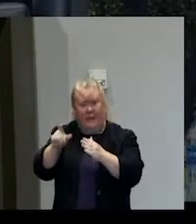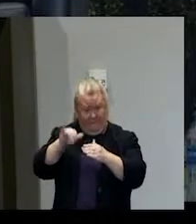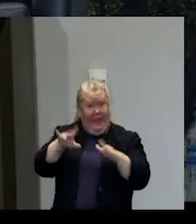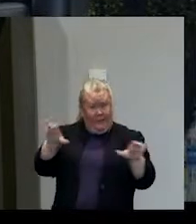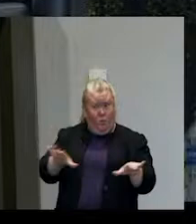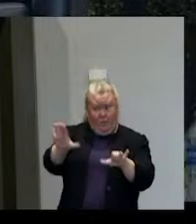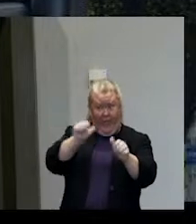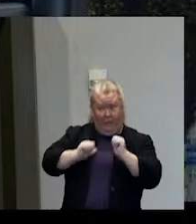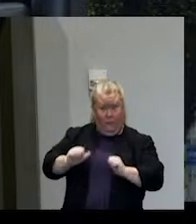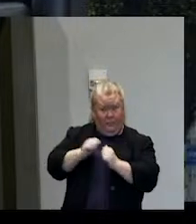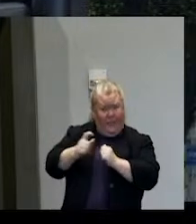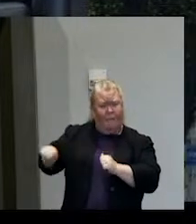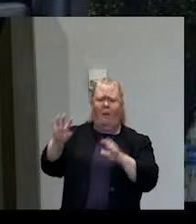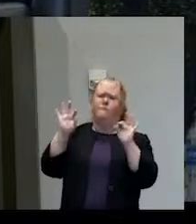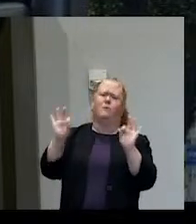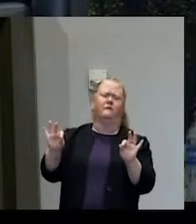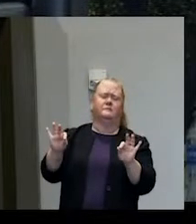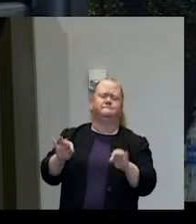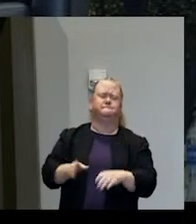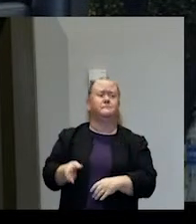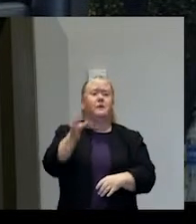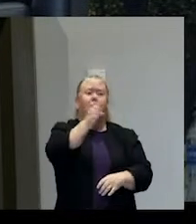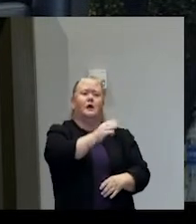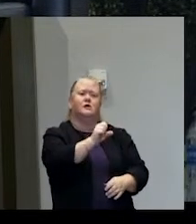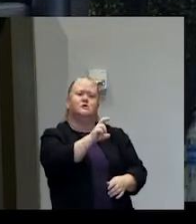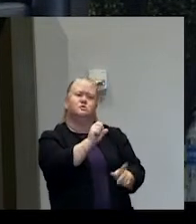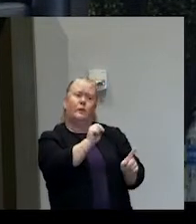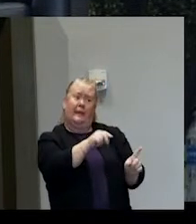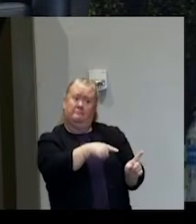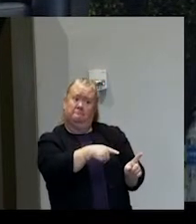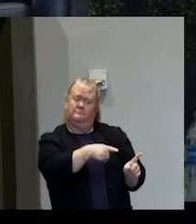Sue-Ann? Yeah, it was, I